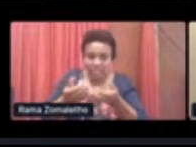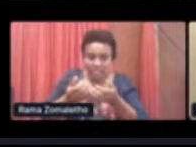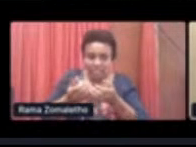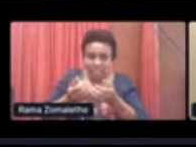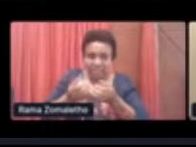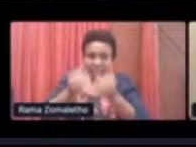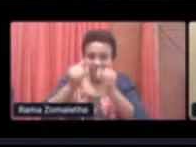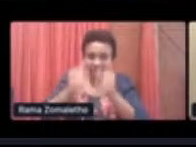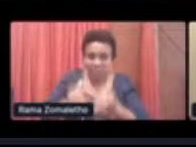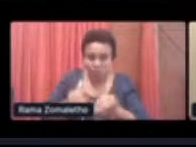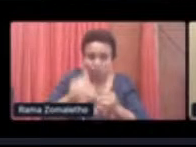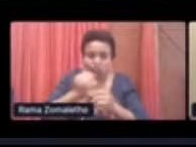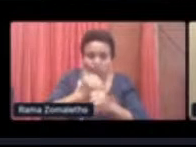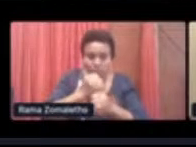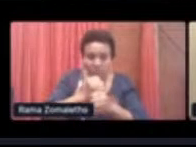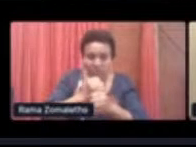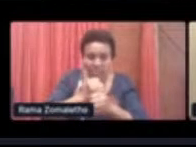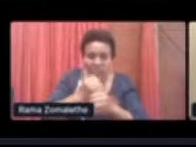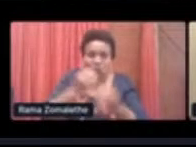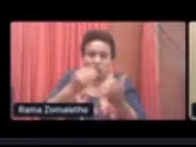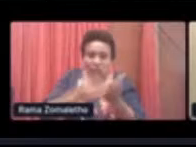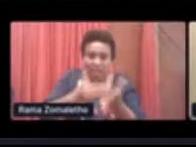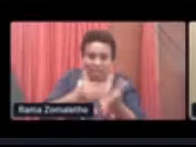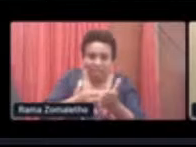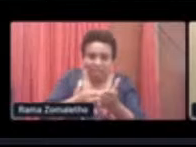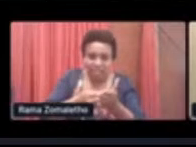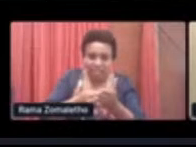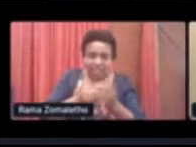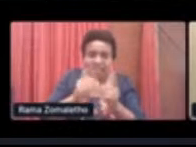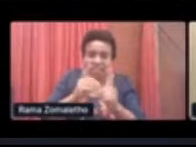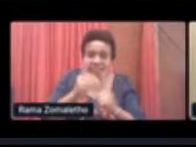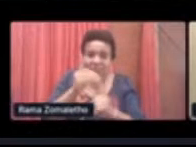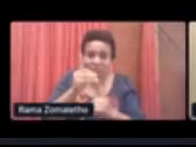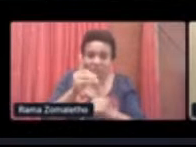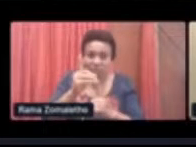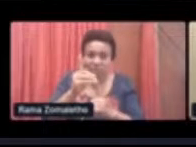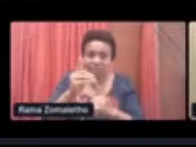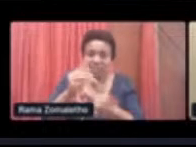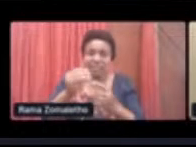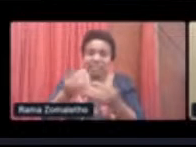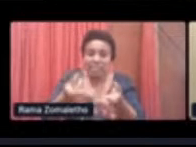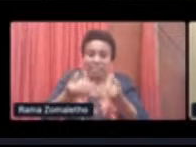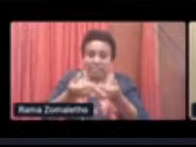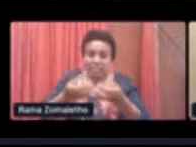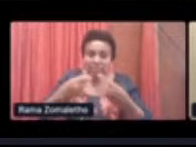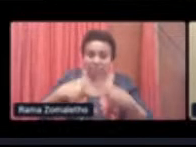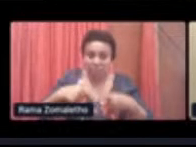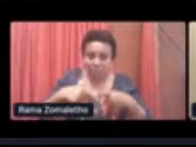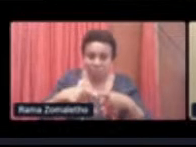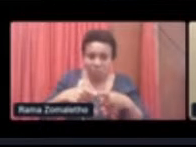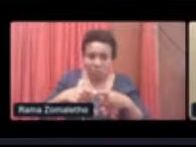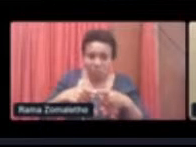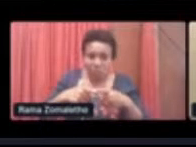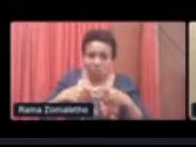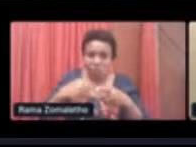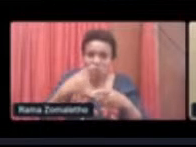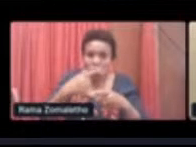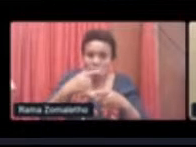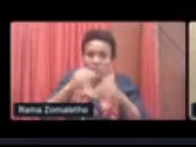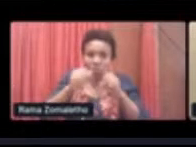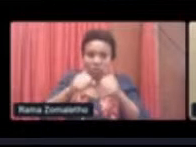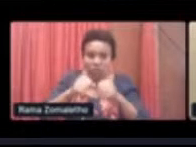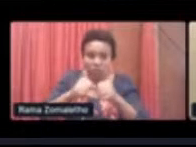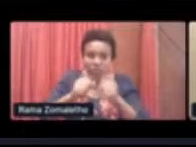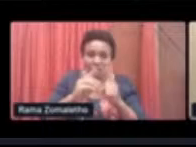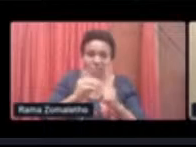needs resources. And development without the people, without revenue for the people, is not the development,